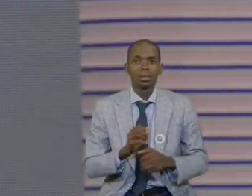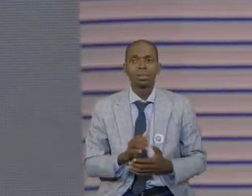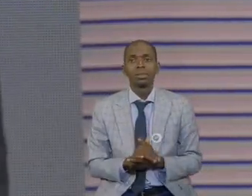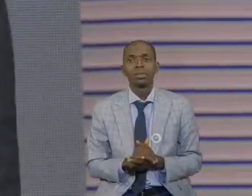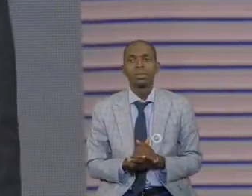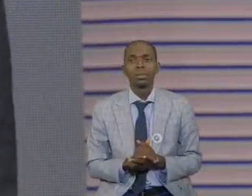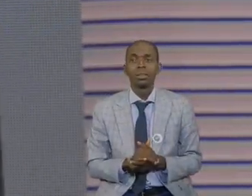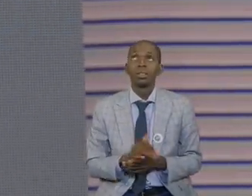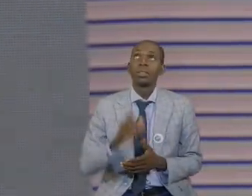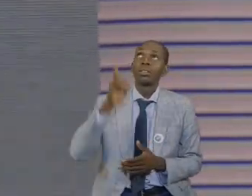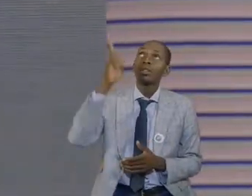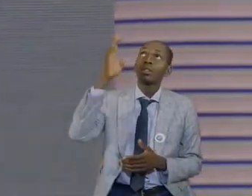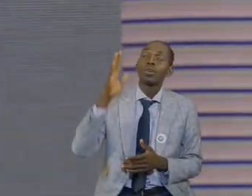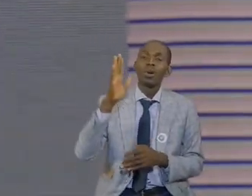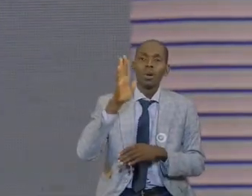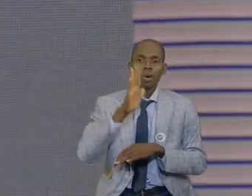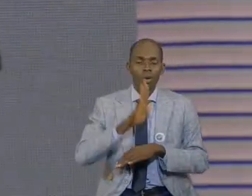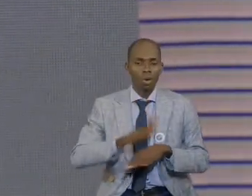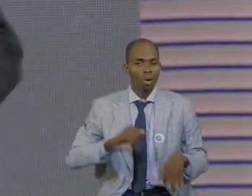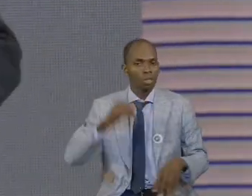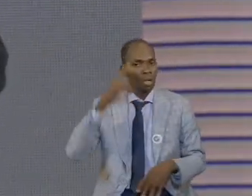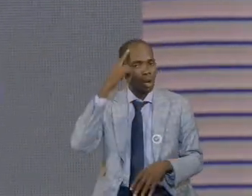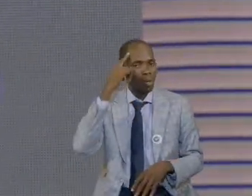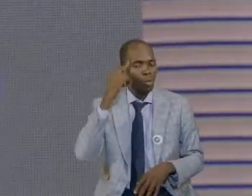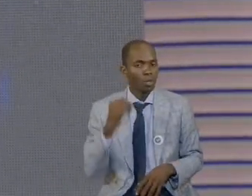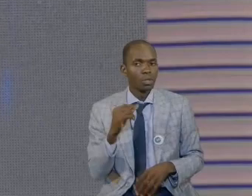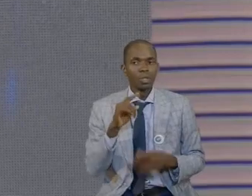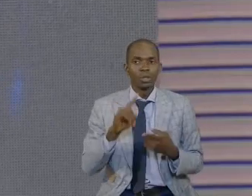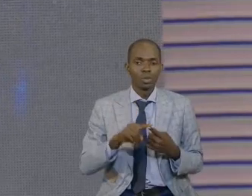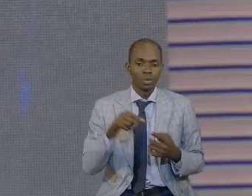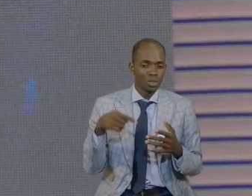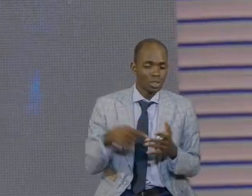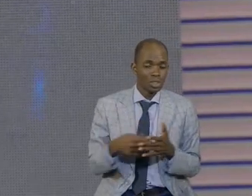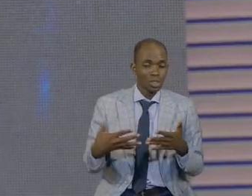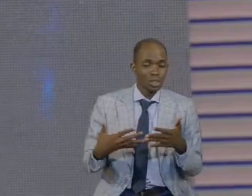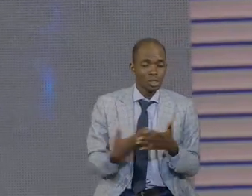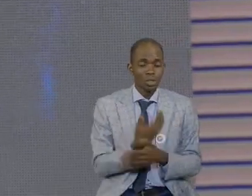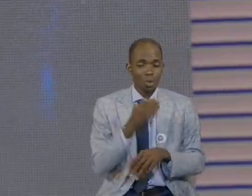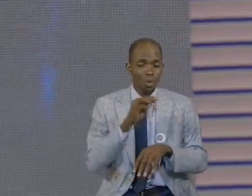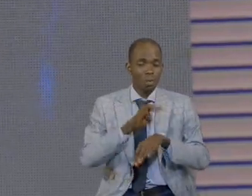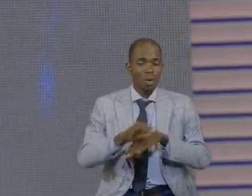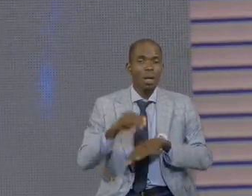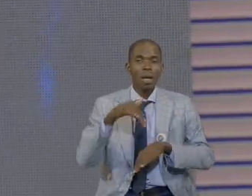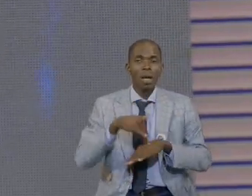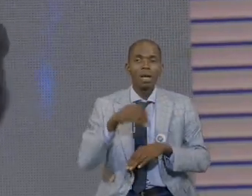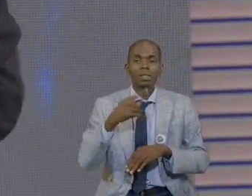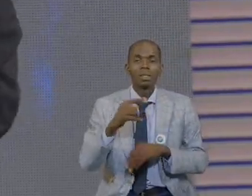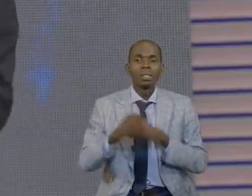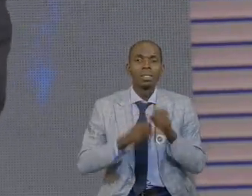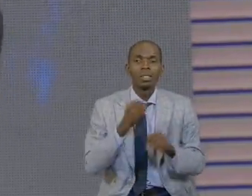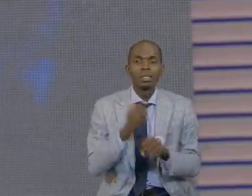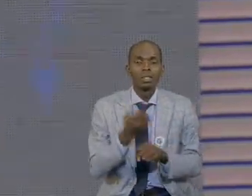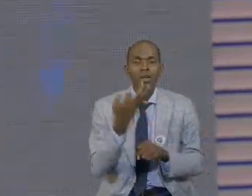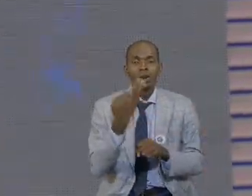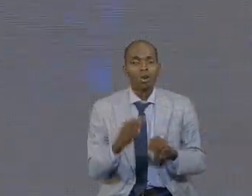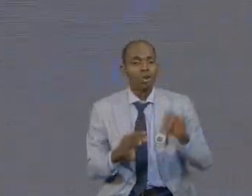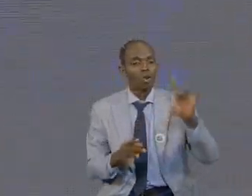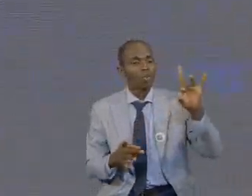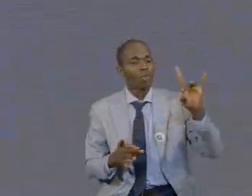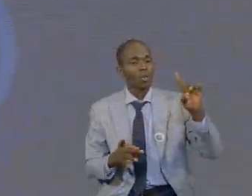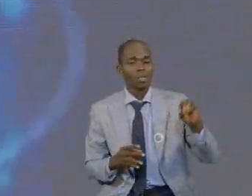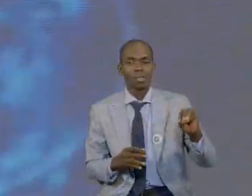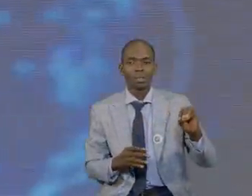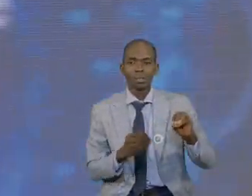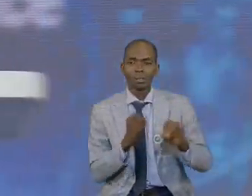God called Moses to this new ministry at the age of 80.